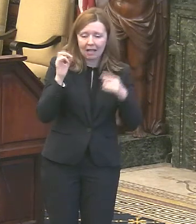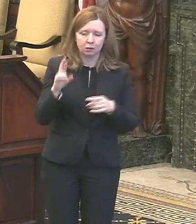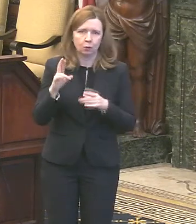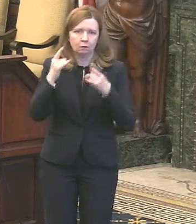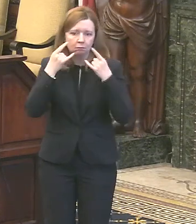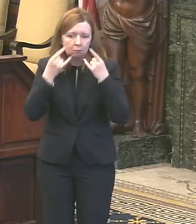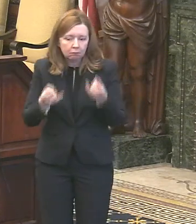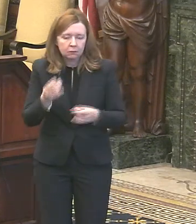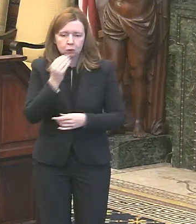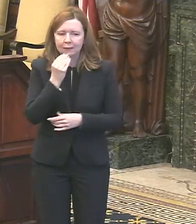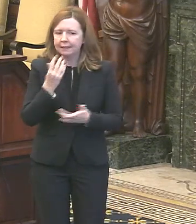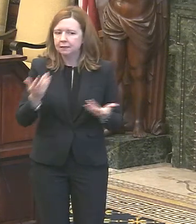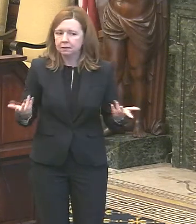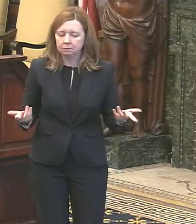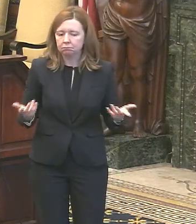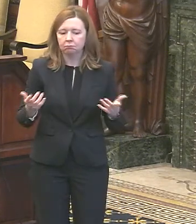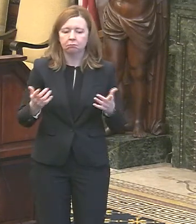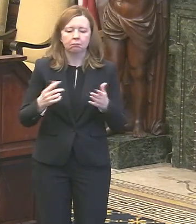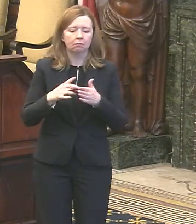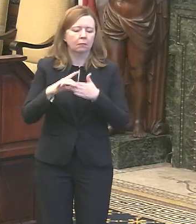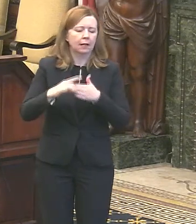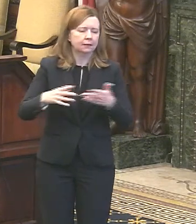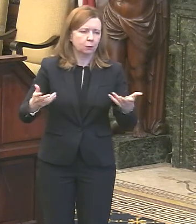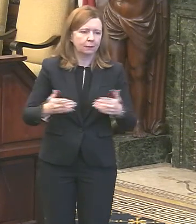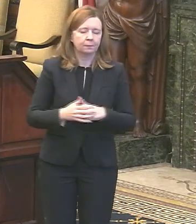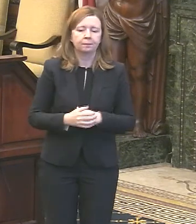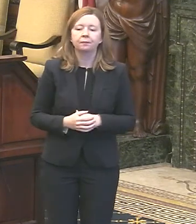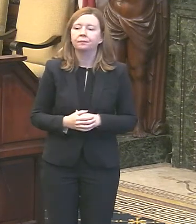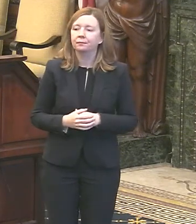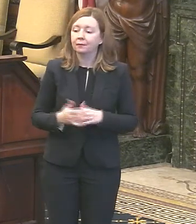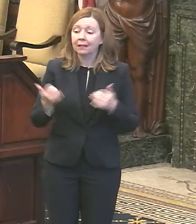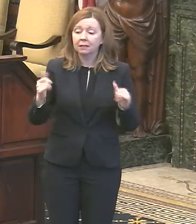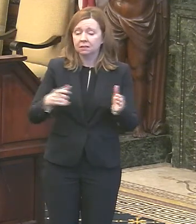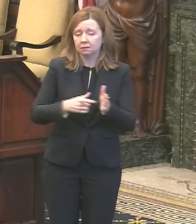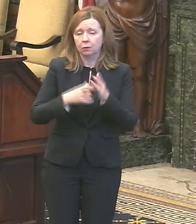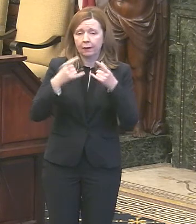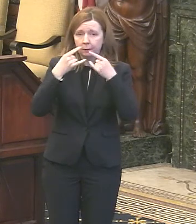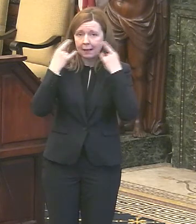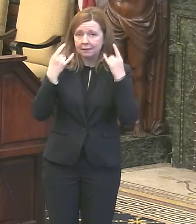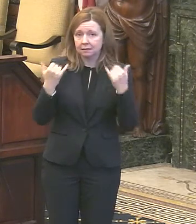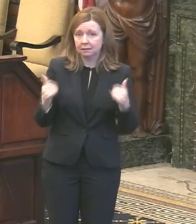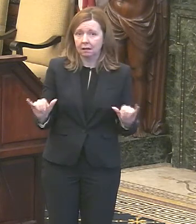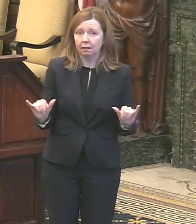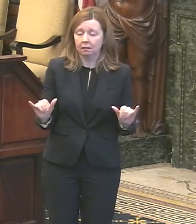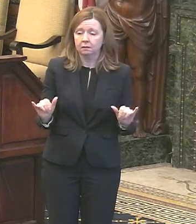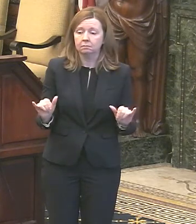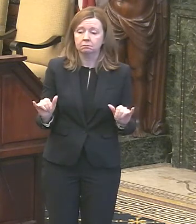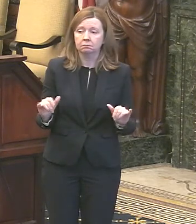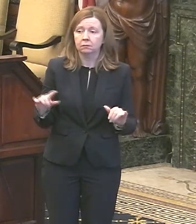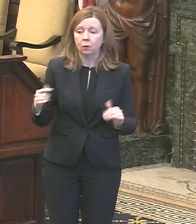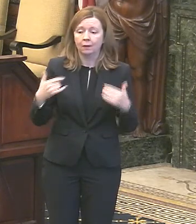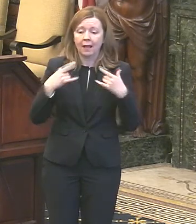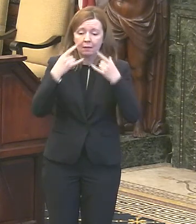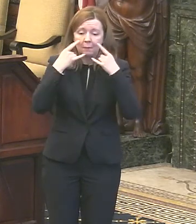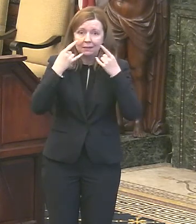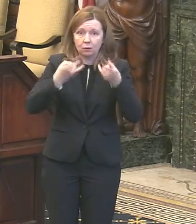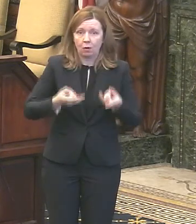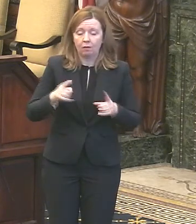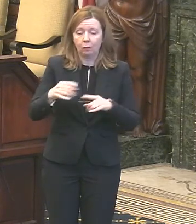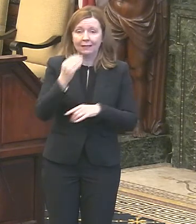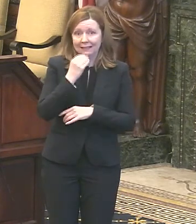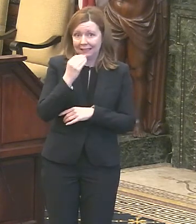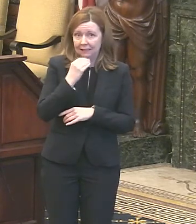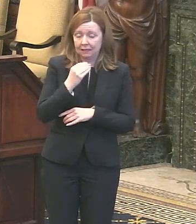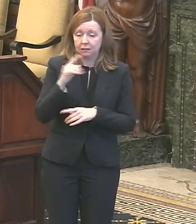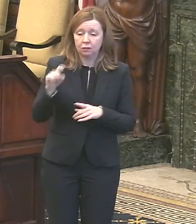take it off to eat? What's the guidance there? They're still required to wear masks, and they would only have their masks off when they're eating. And they should